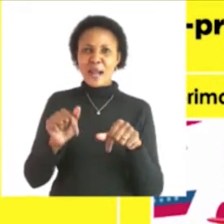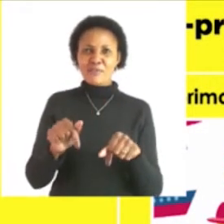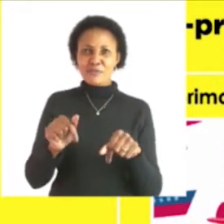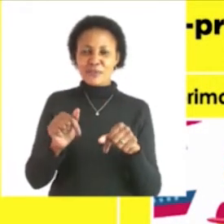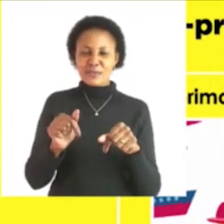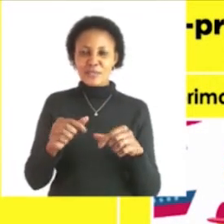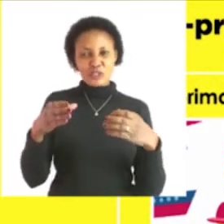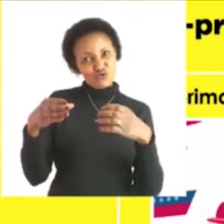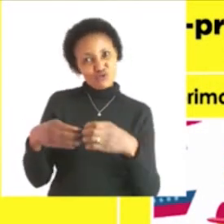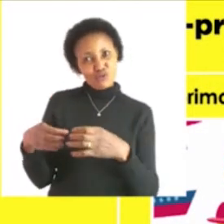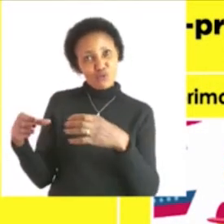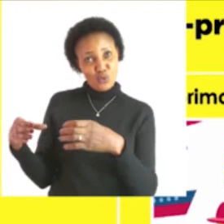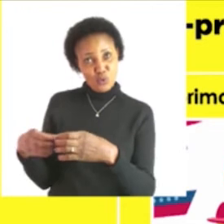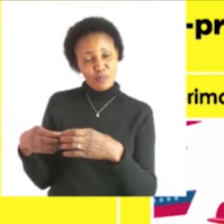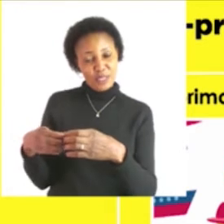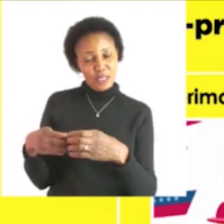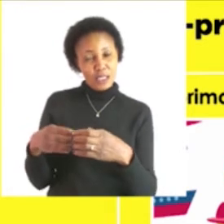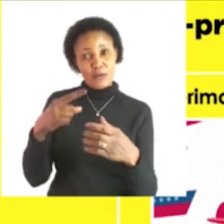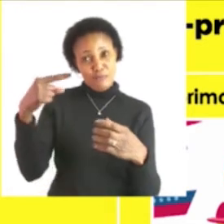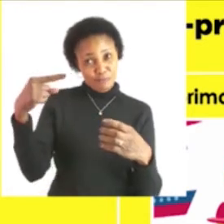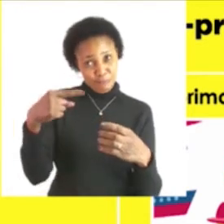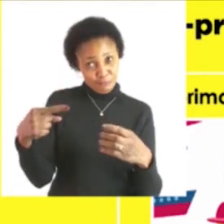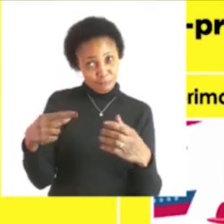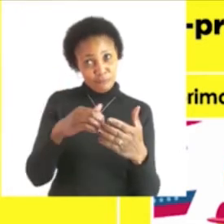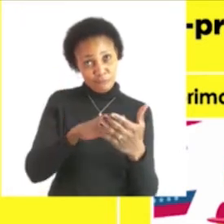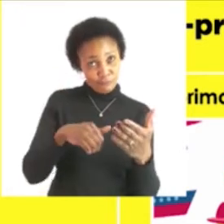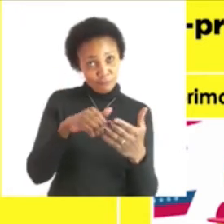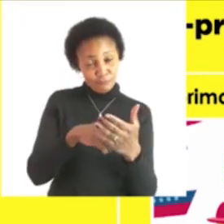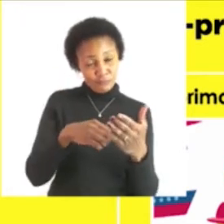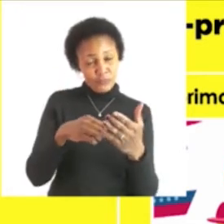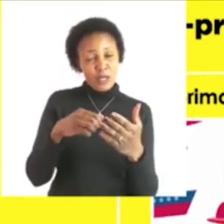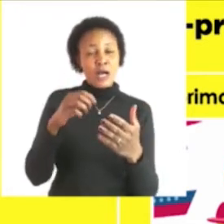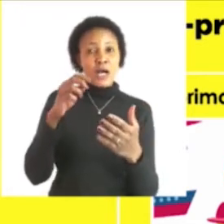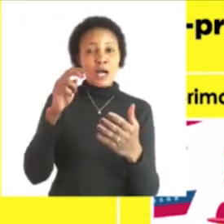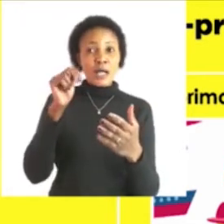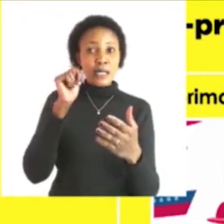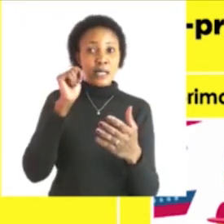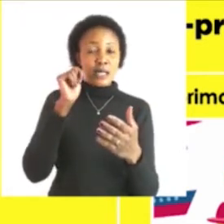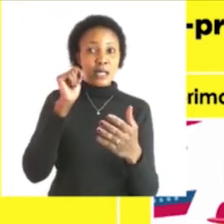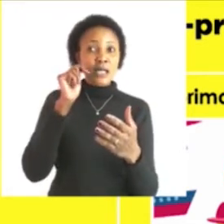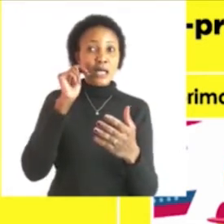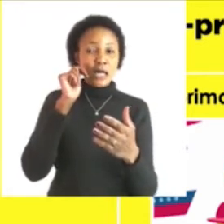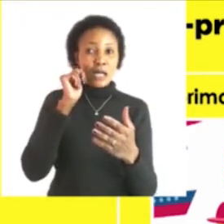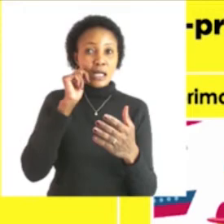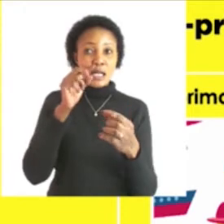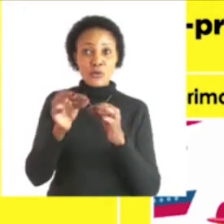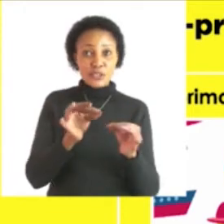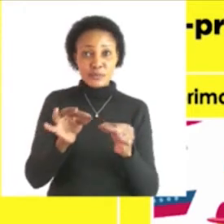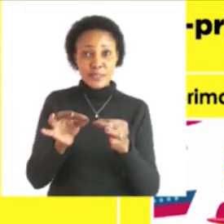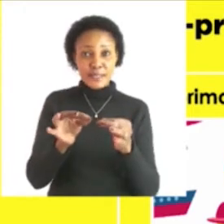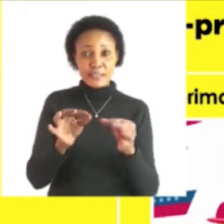Our lesson for today is classifying, identifying about transport,